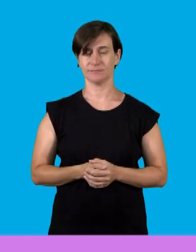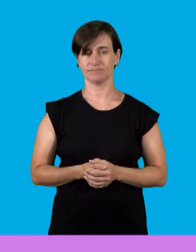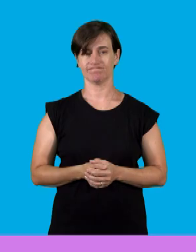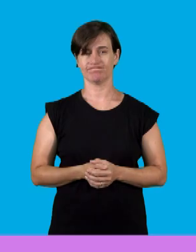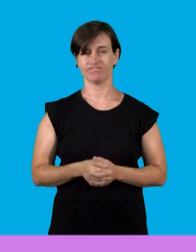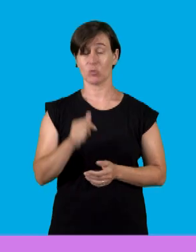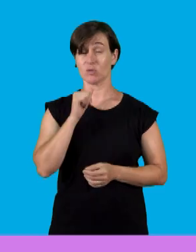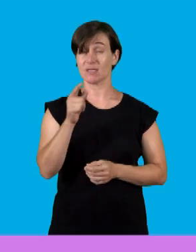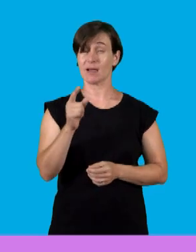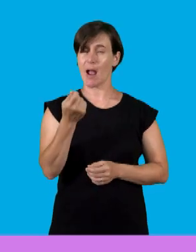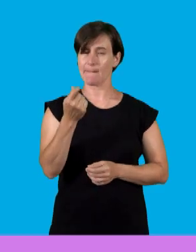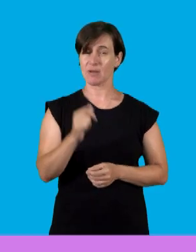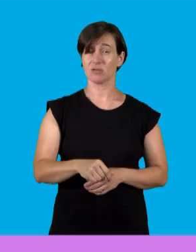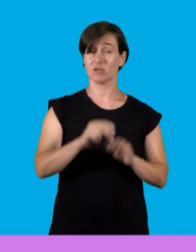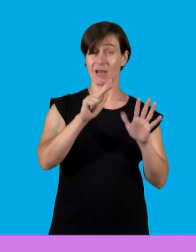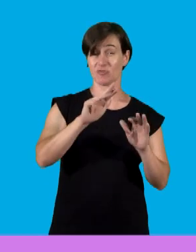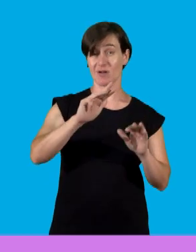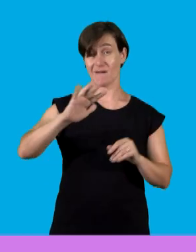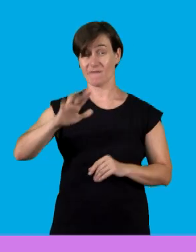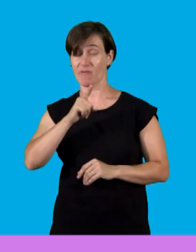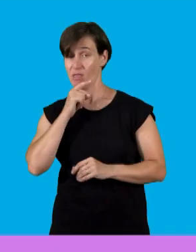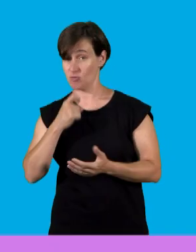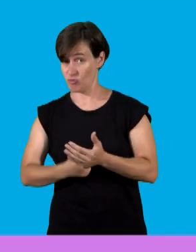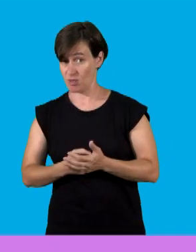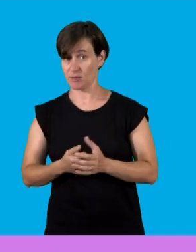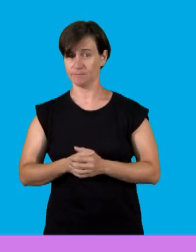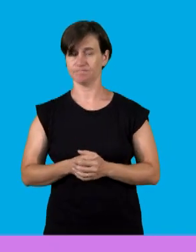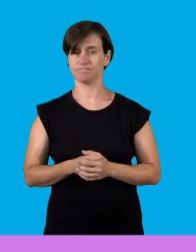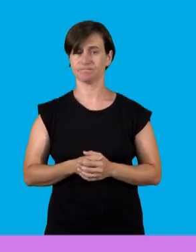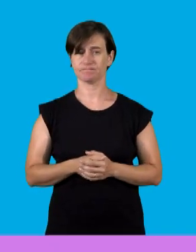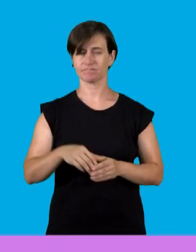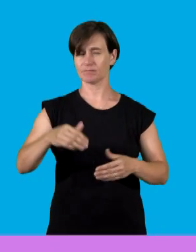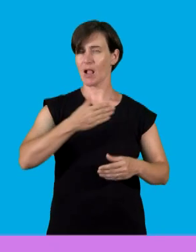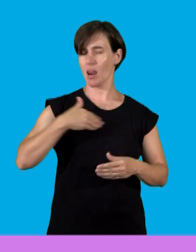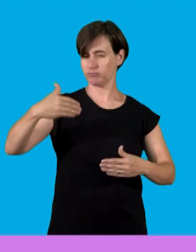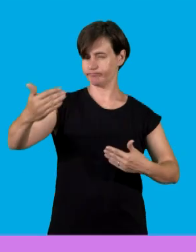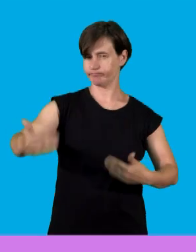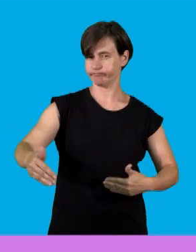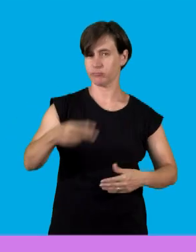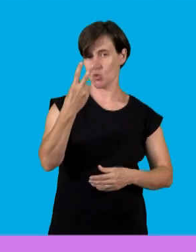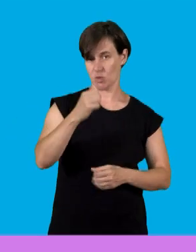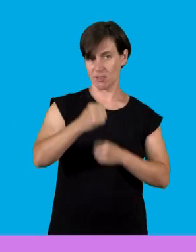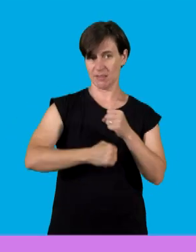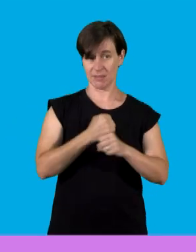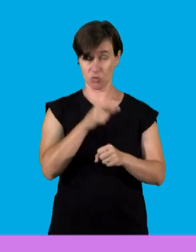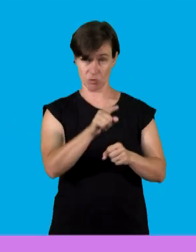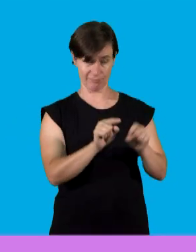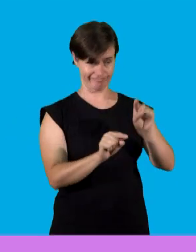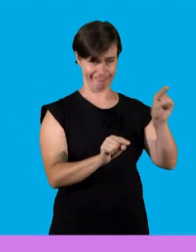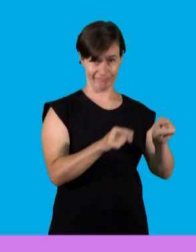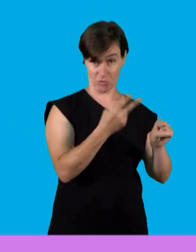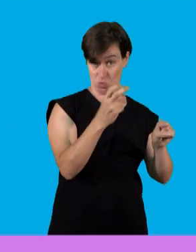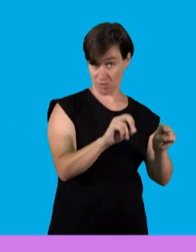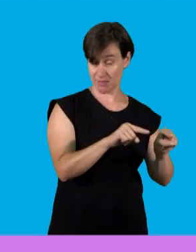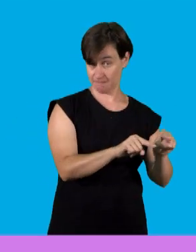is 895,000 rand. The term of the loan is 20 years, so we'll be looking at this here,